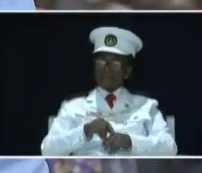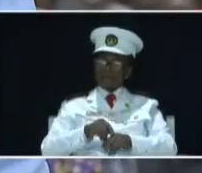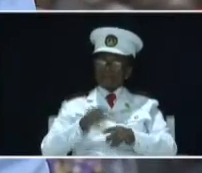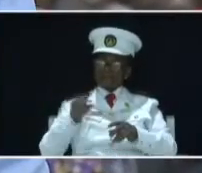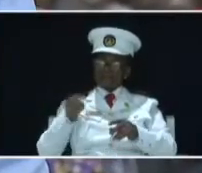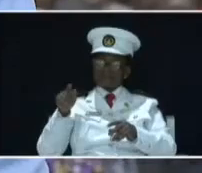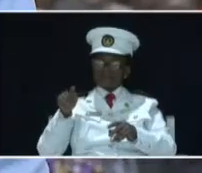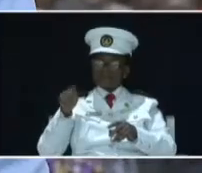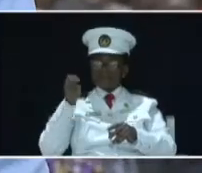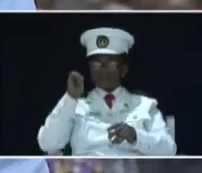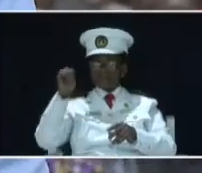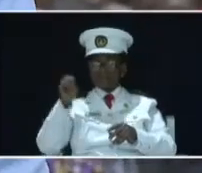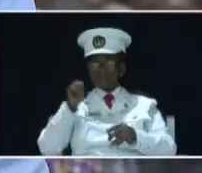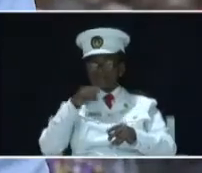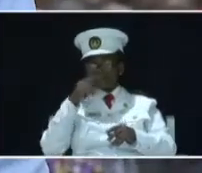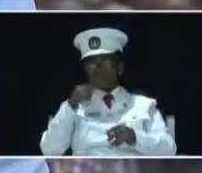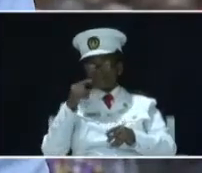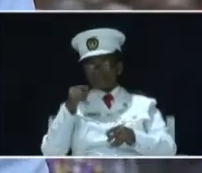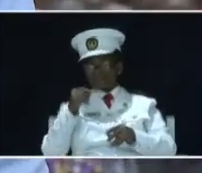John 15 verse 16, he said,